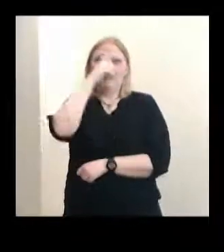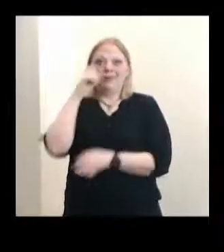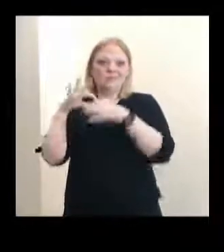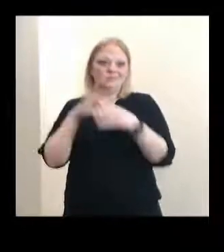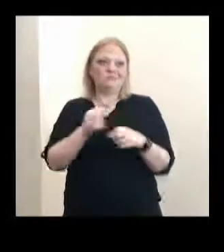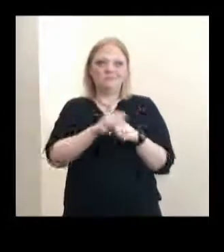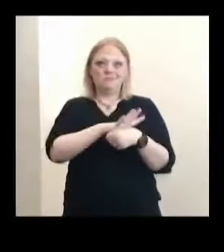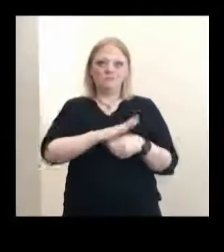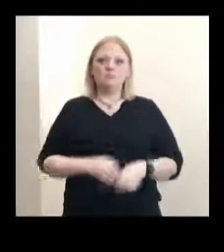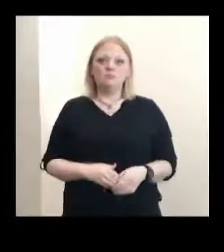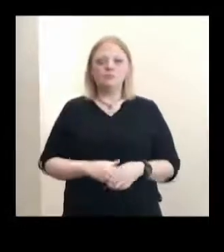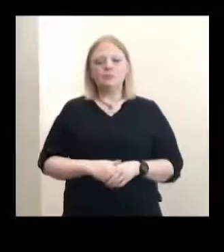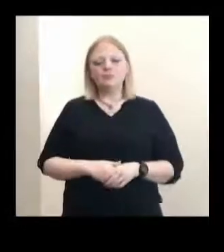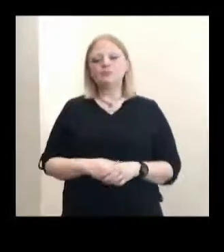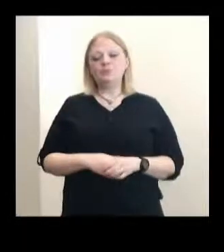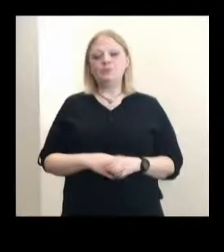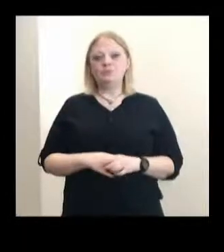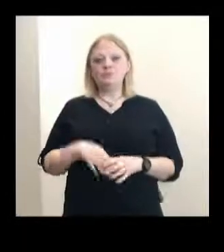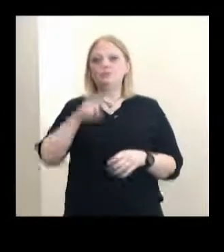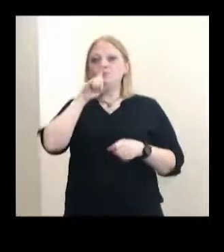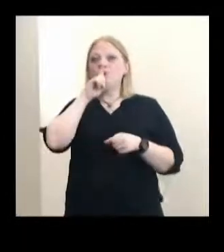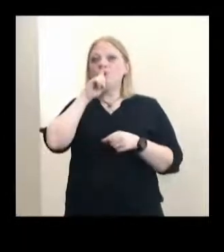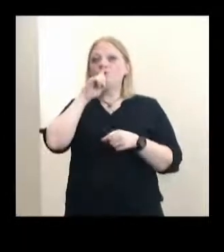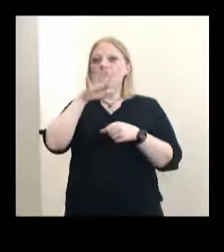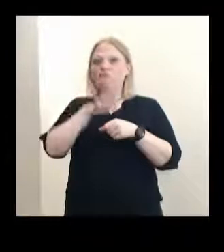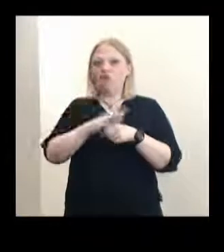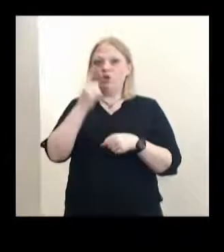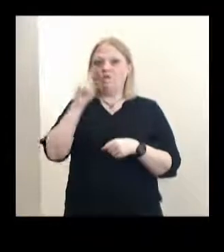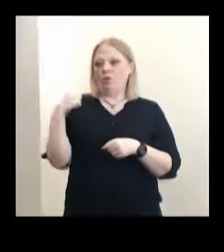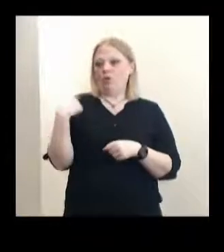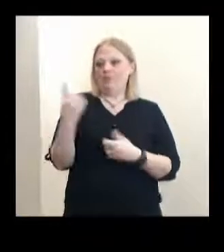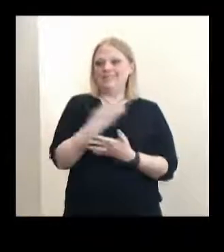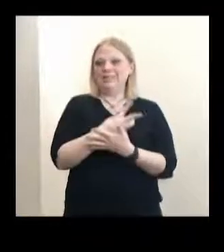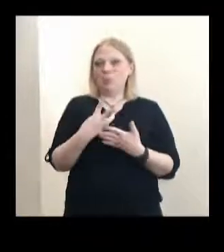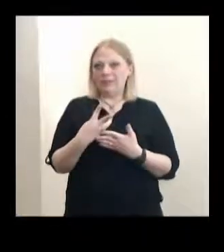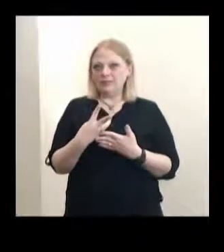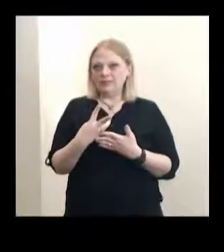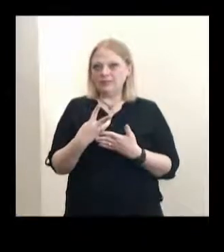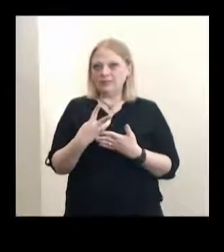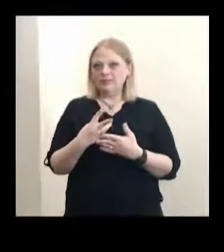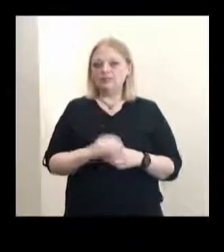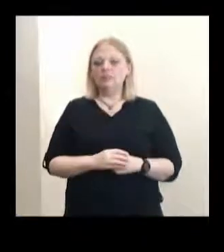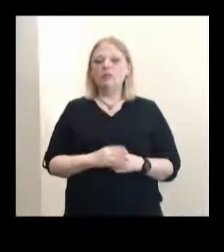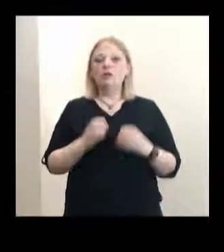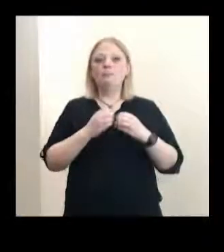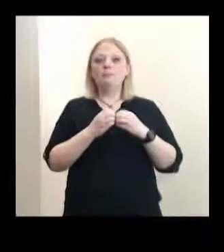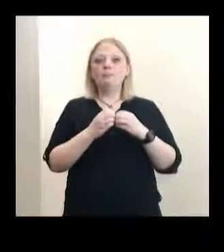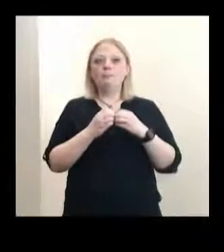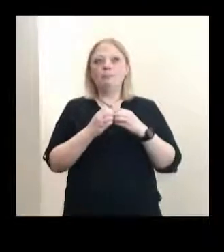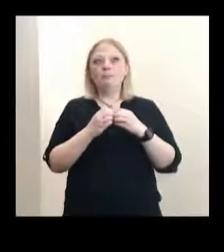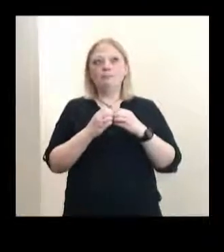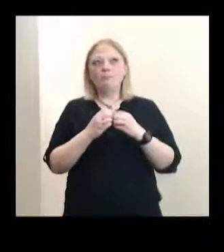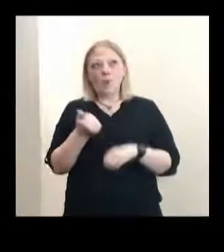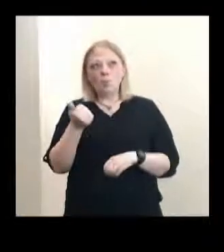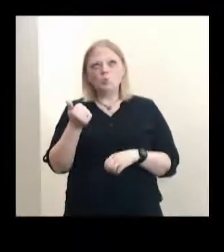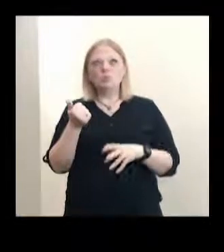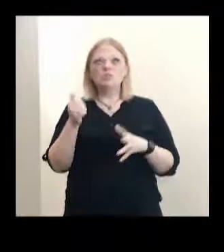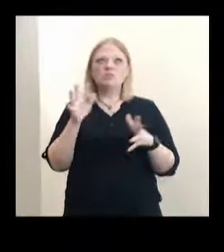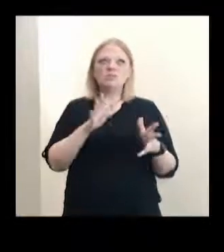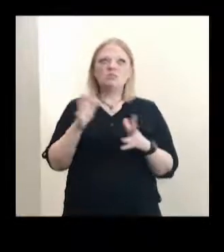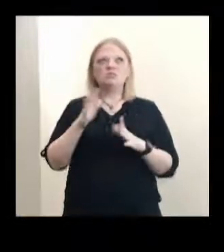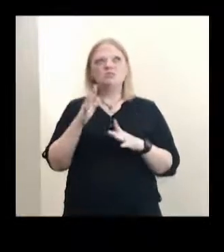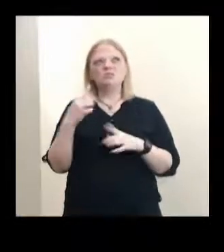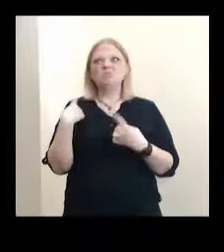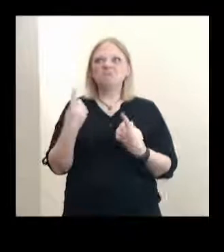COVID-19. Now, confirmed cases the past 6 weeks. For most of this time, we were getting accurate numbers